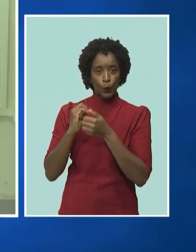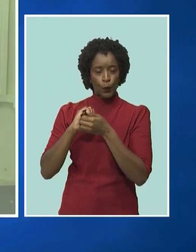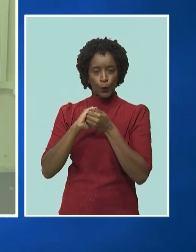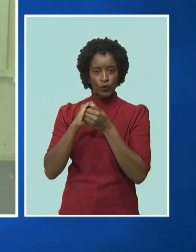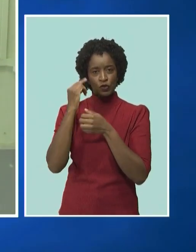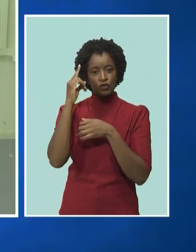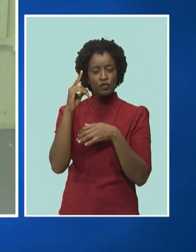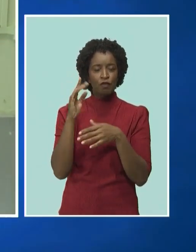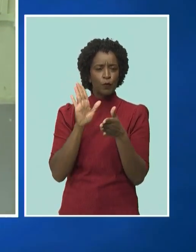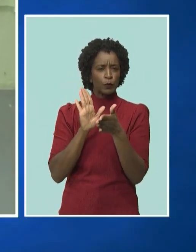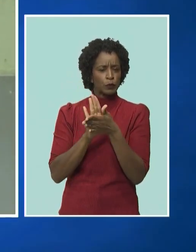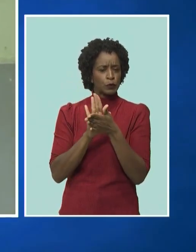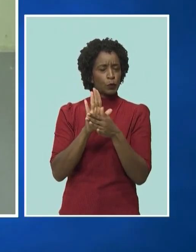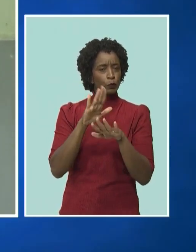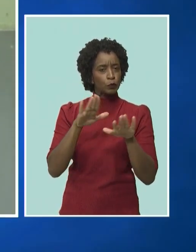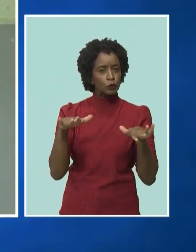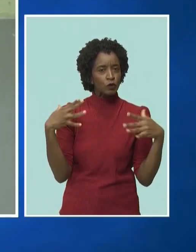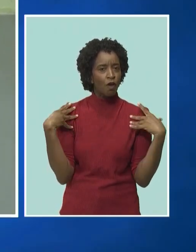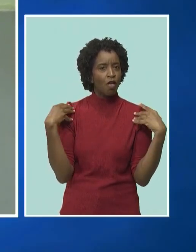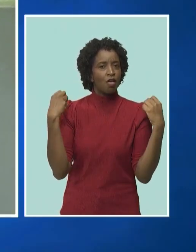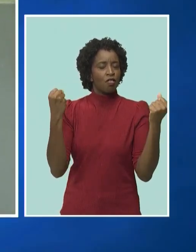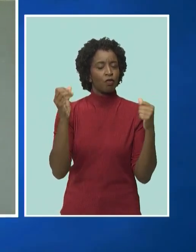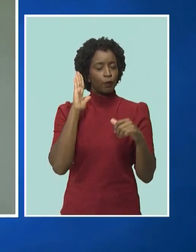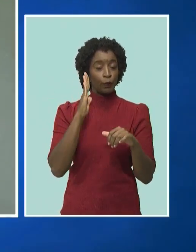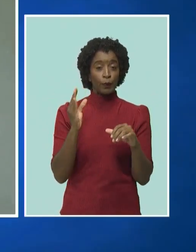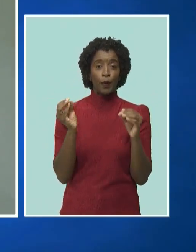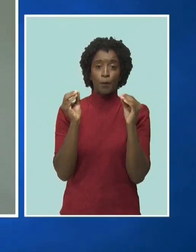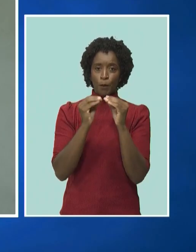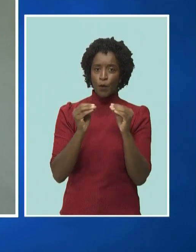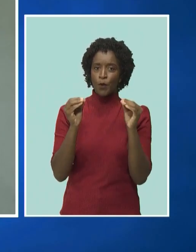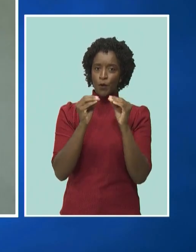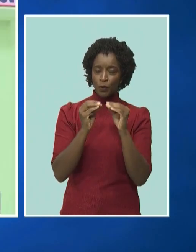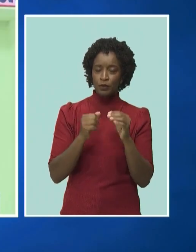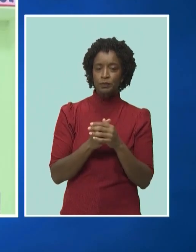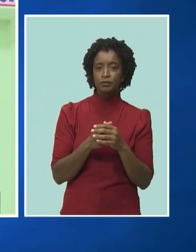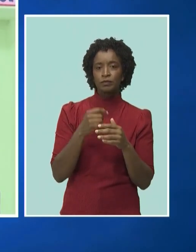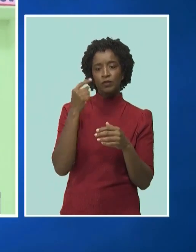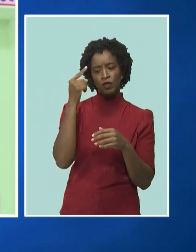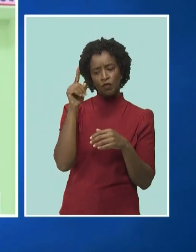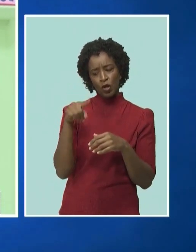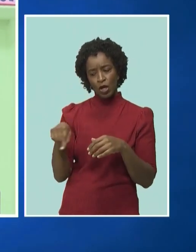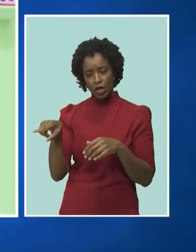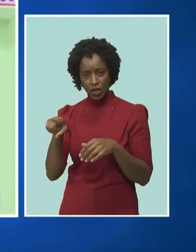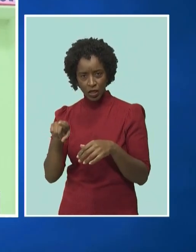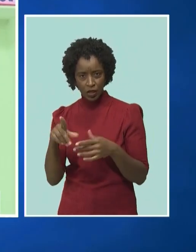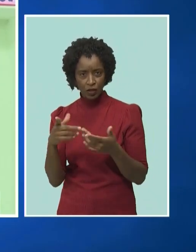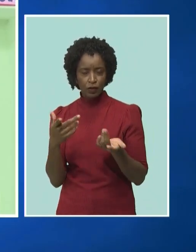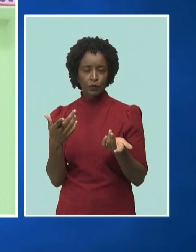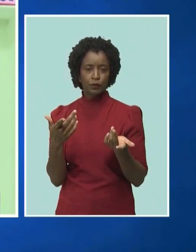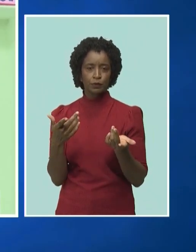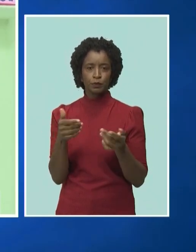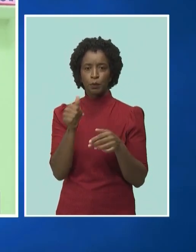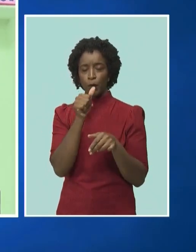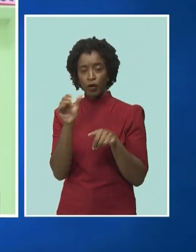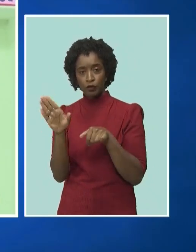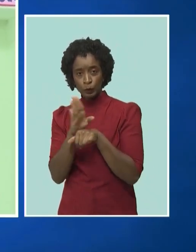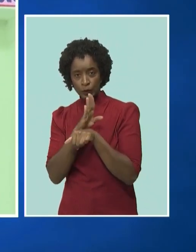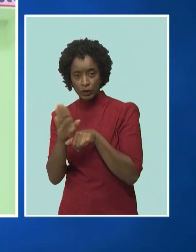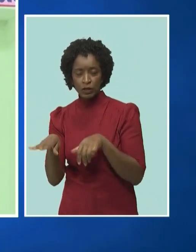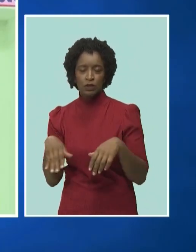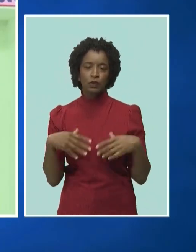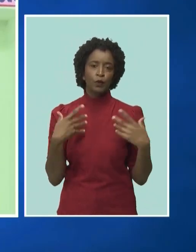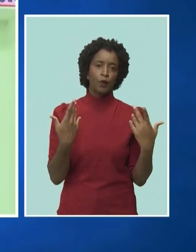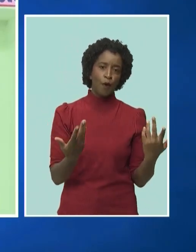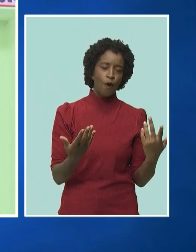grow, not only by the private sector partners and the third sector or the